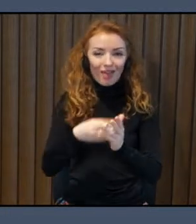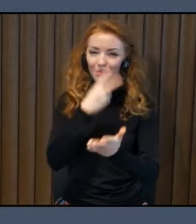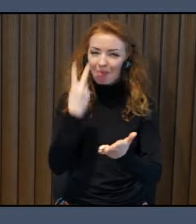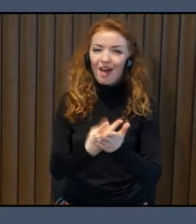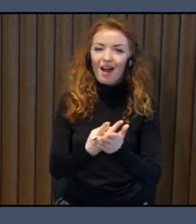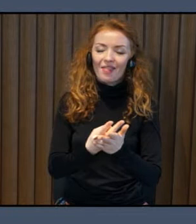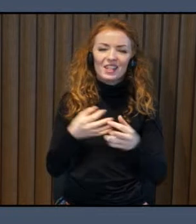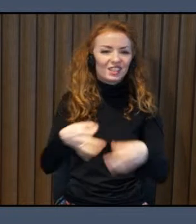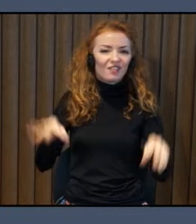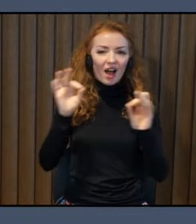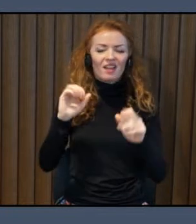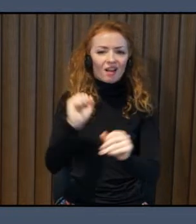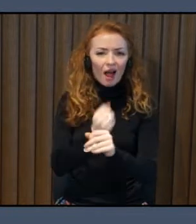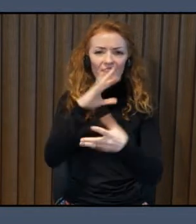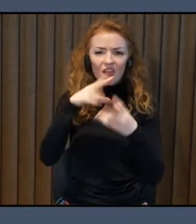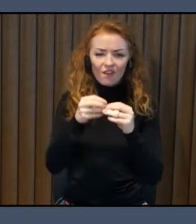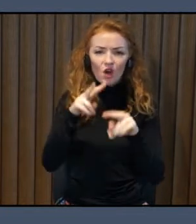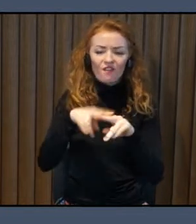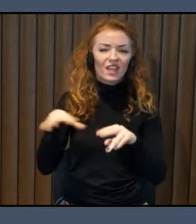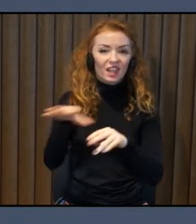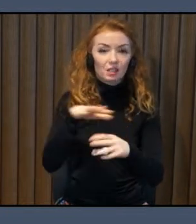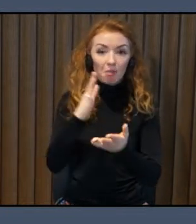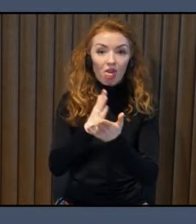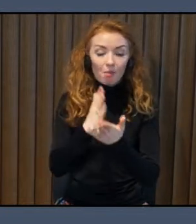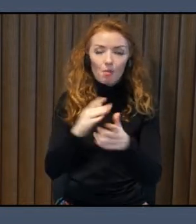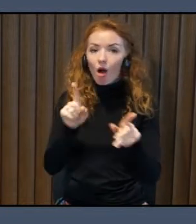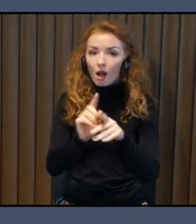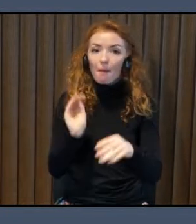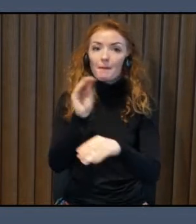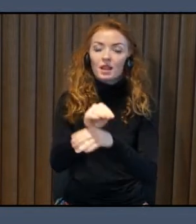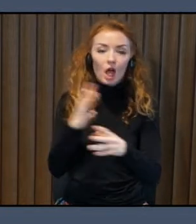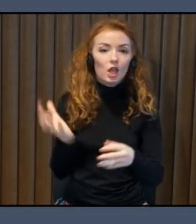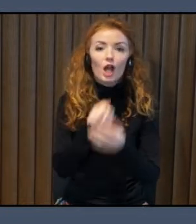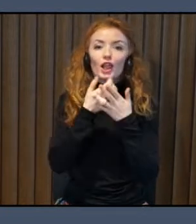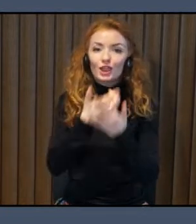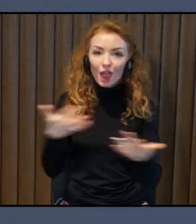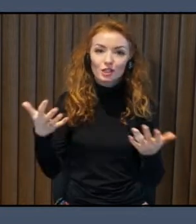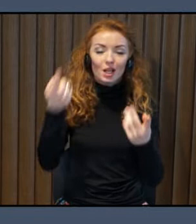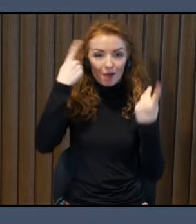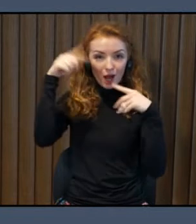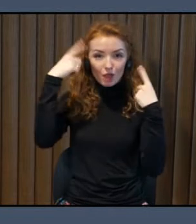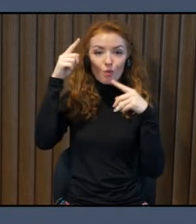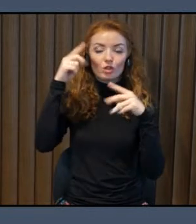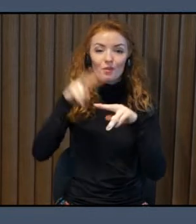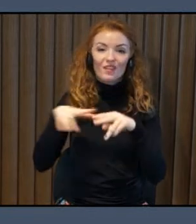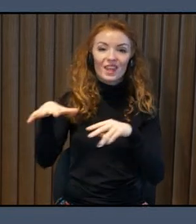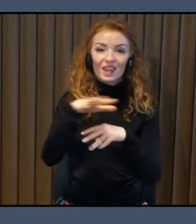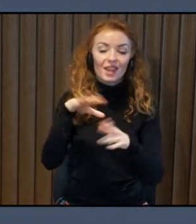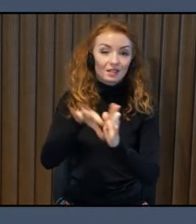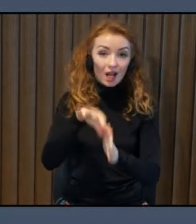for themselves. And this project proved that it is important not only to follow